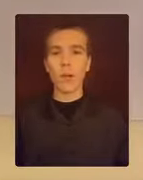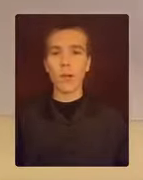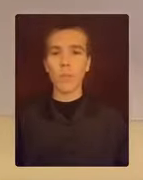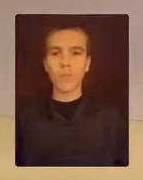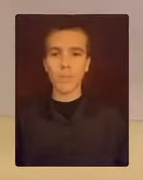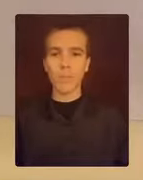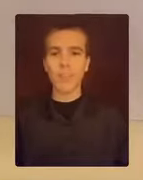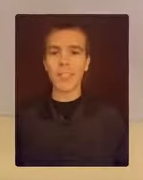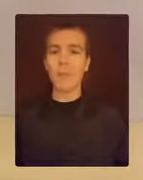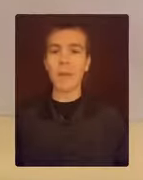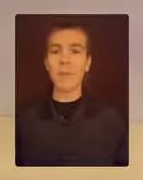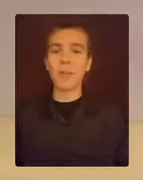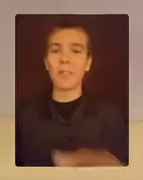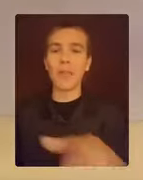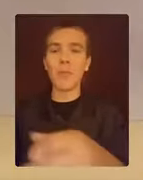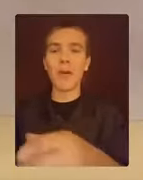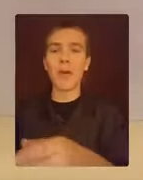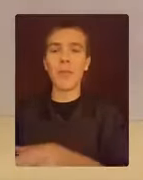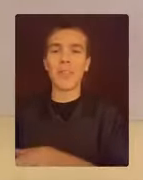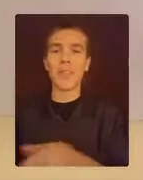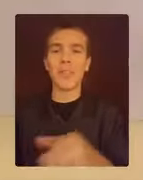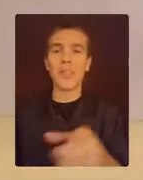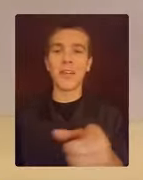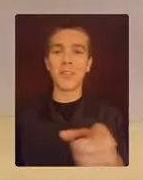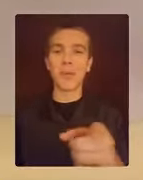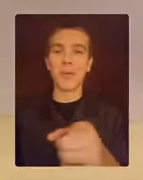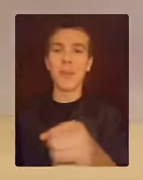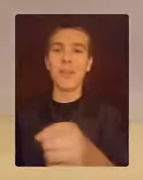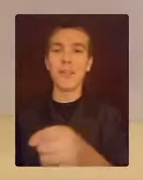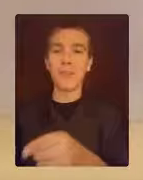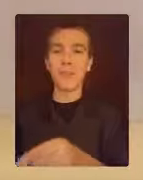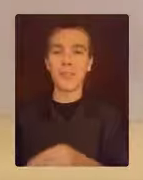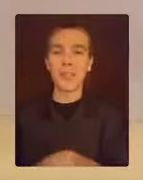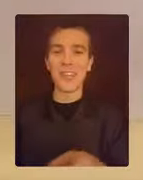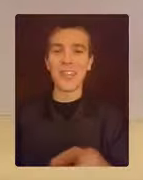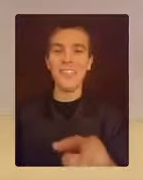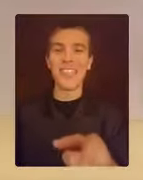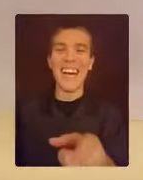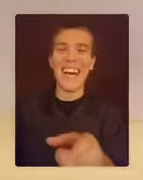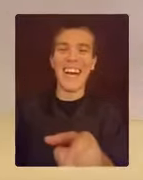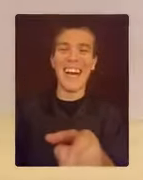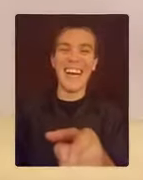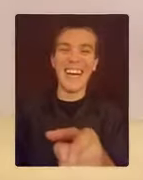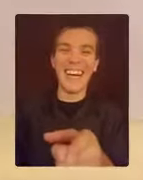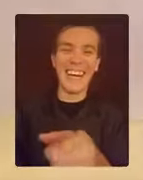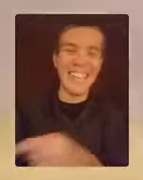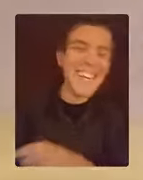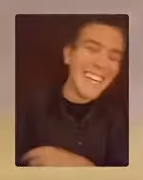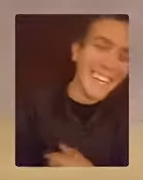as well. Yeah, somebody put up a tear mark when I said you can't smoke weed and do lucid dreams.